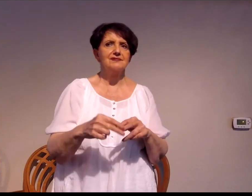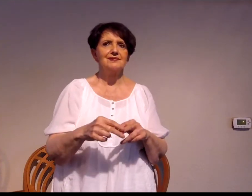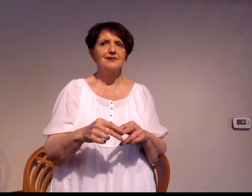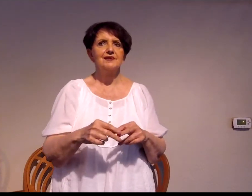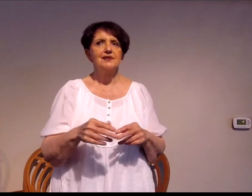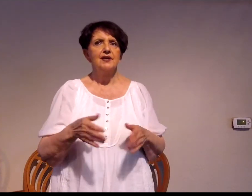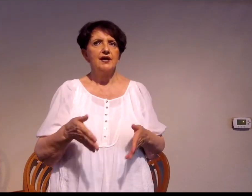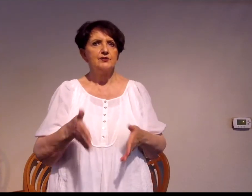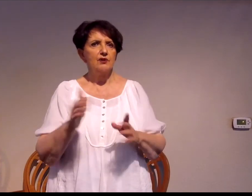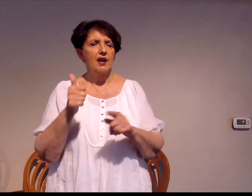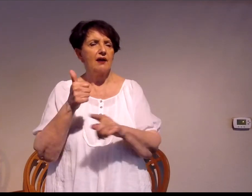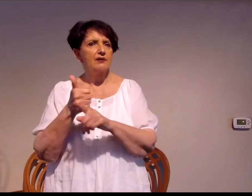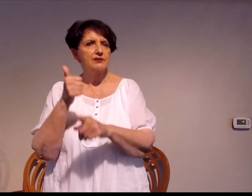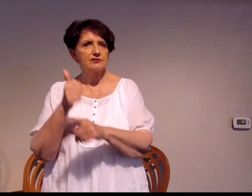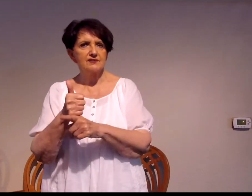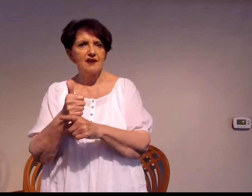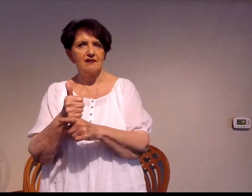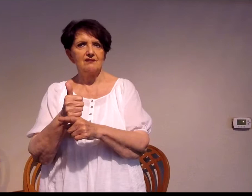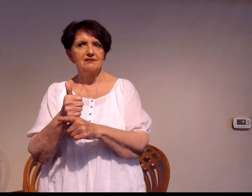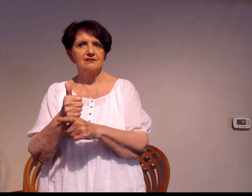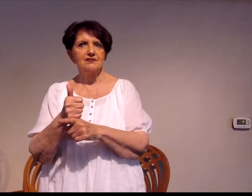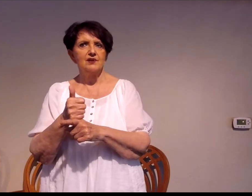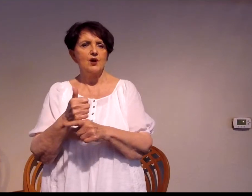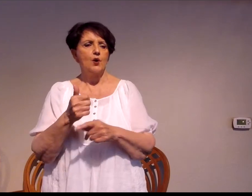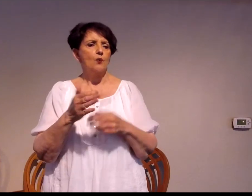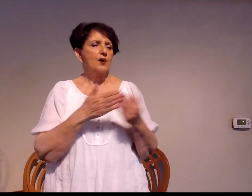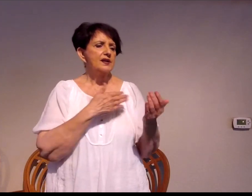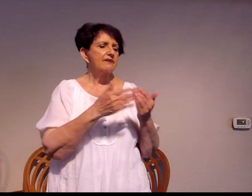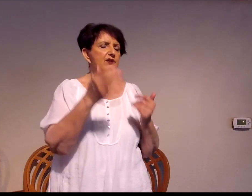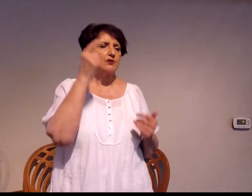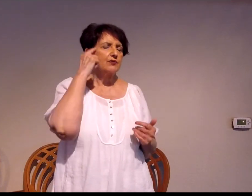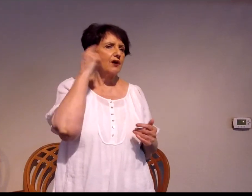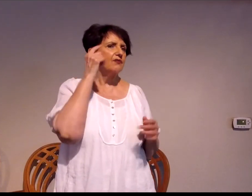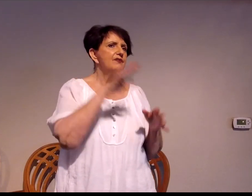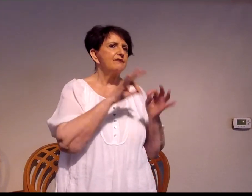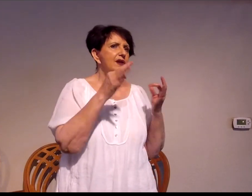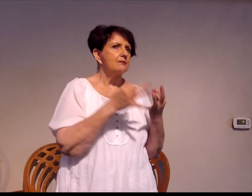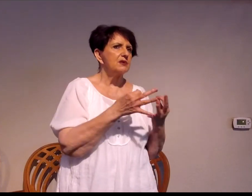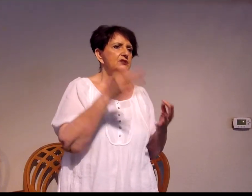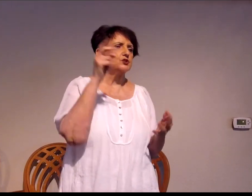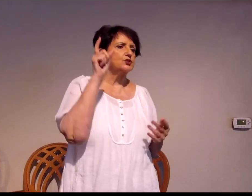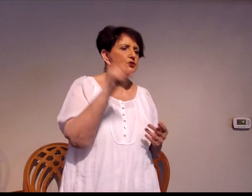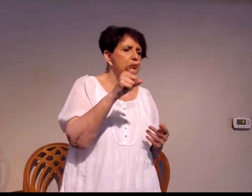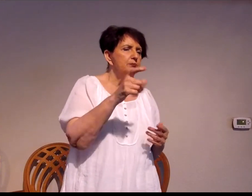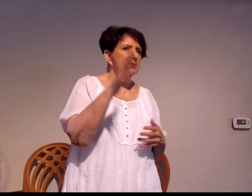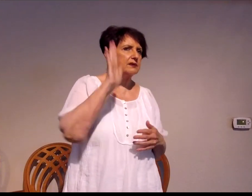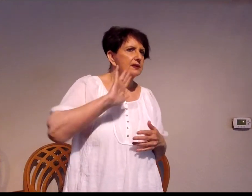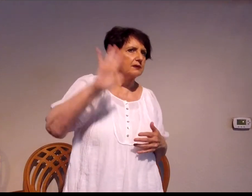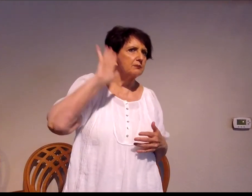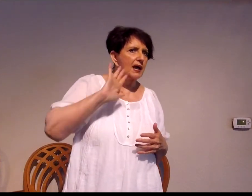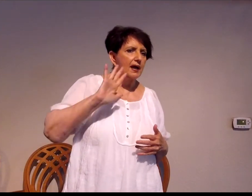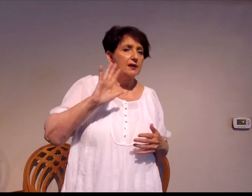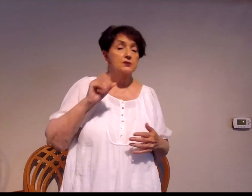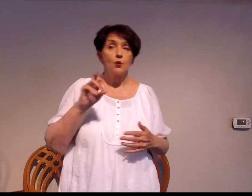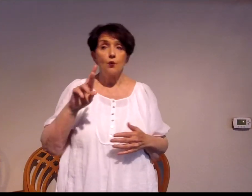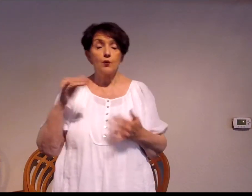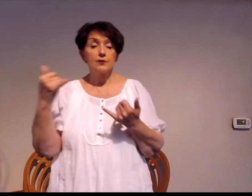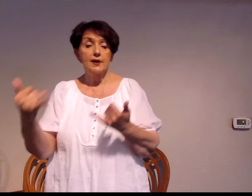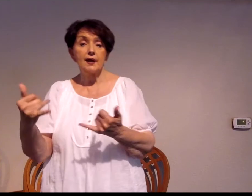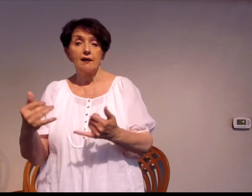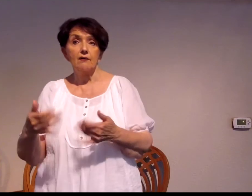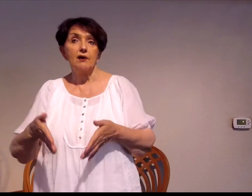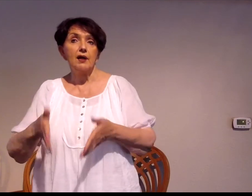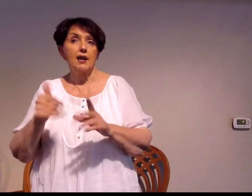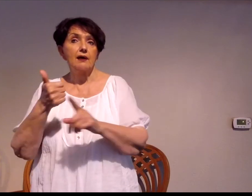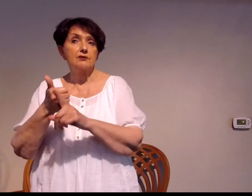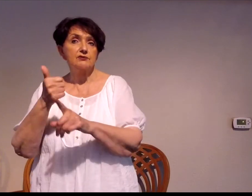to that, whatever you thought your family ought to be in the past or now, that you allow yourself to grieve that